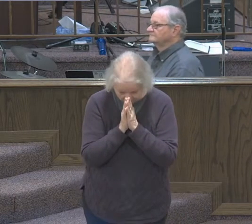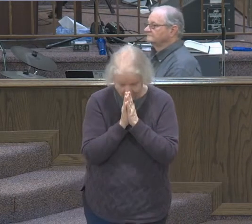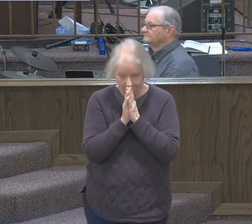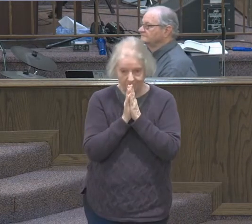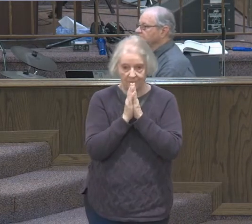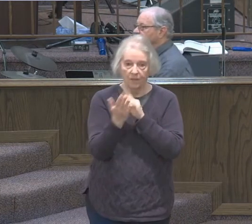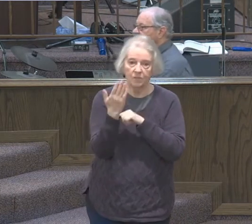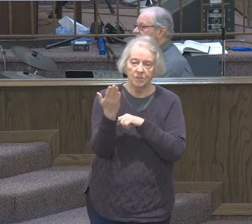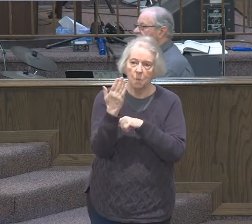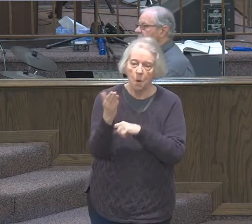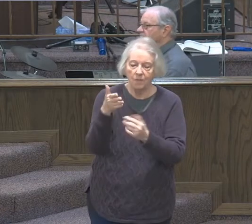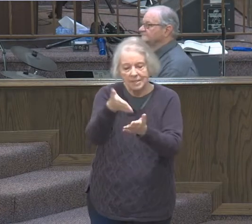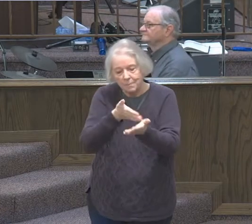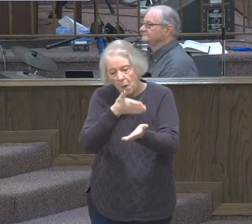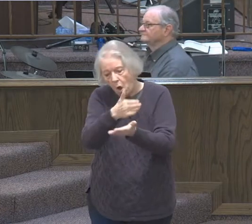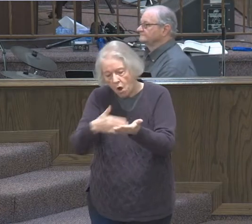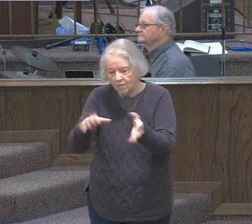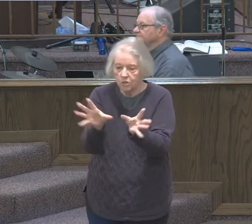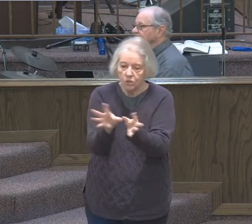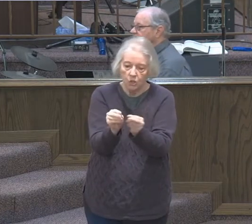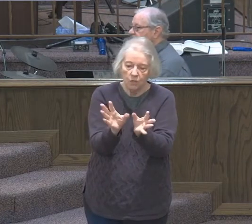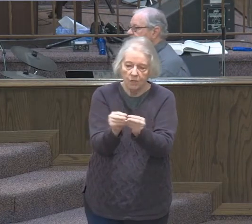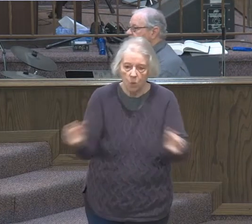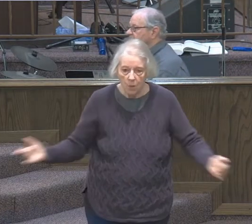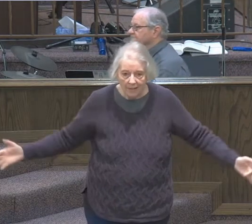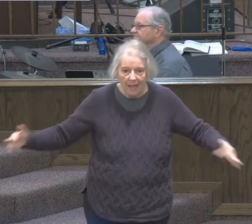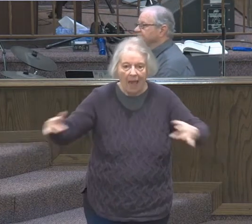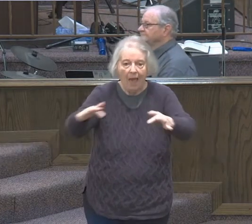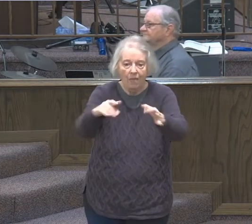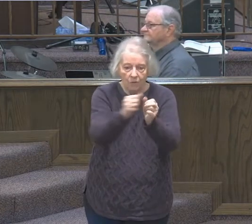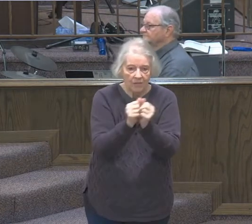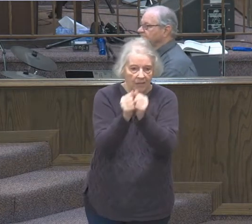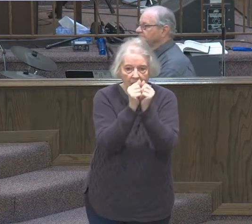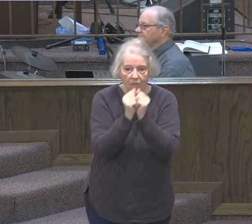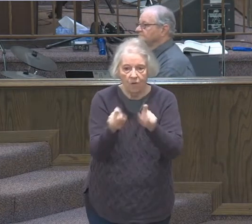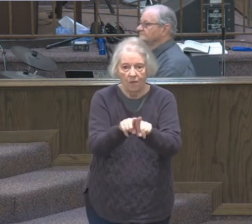our service and time when we just gather together to pray as a family.